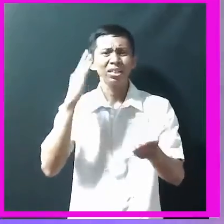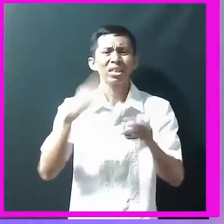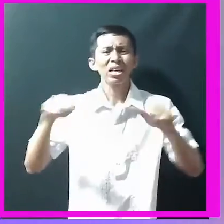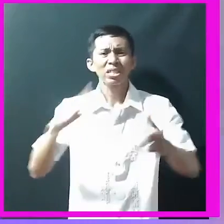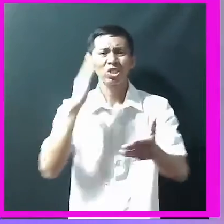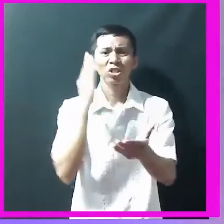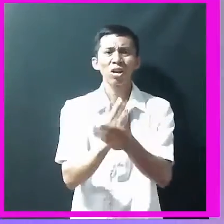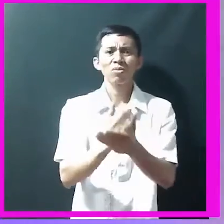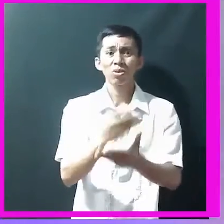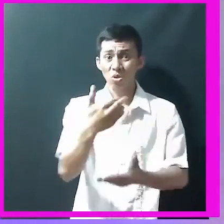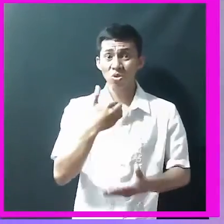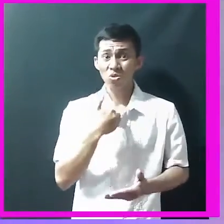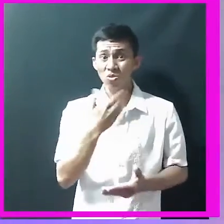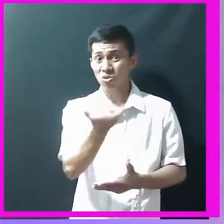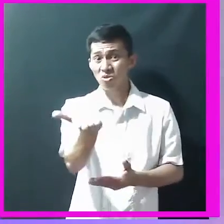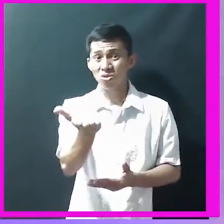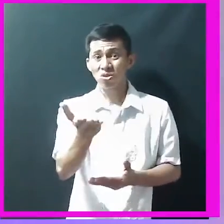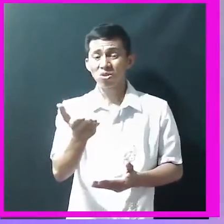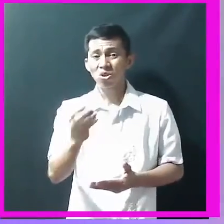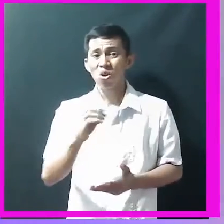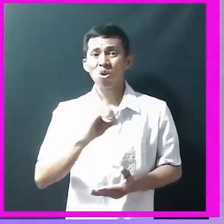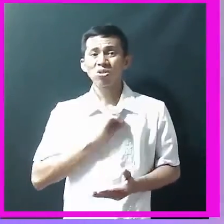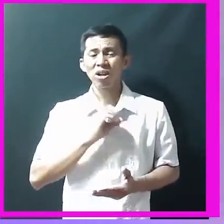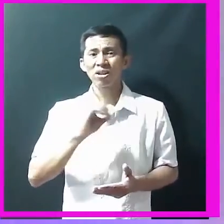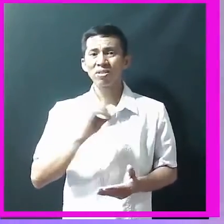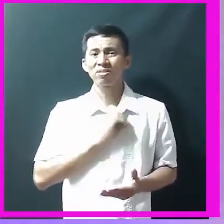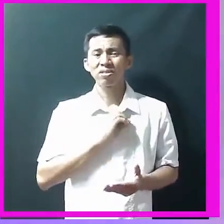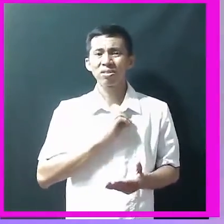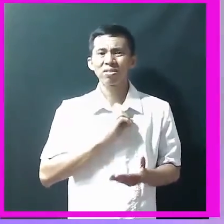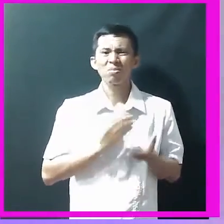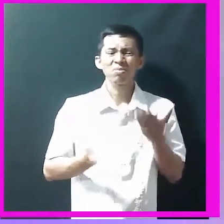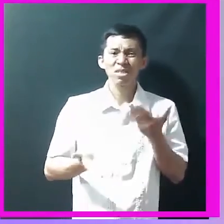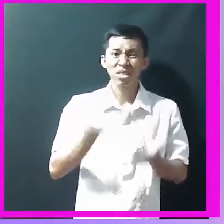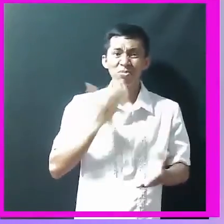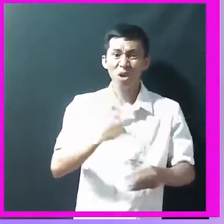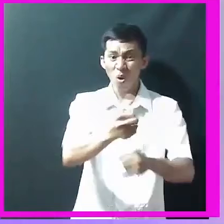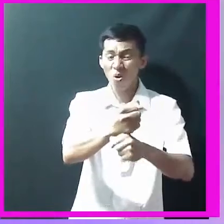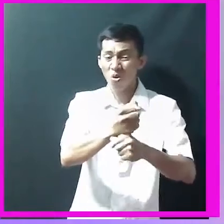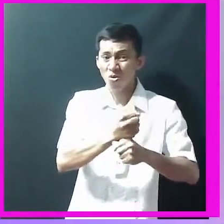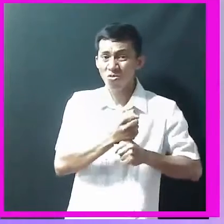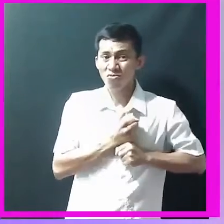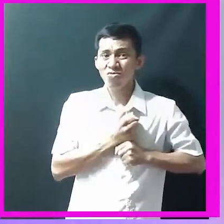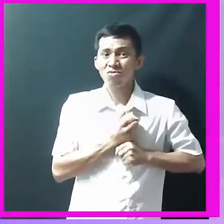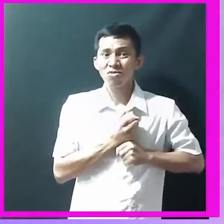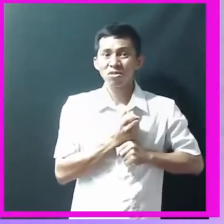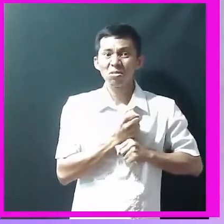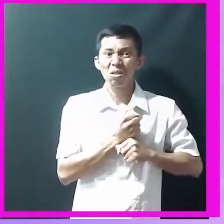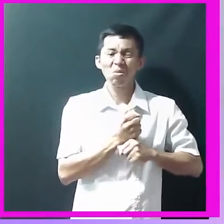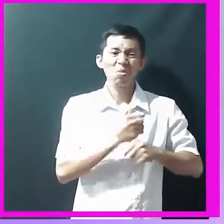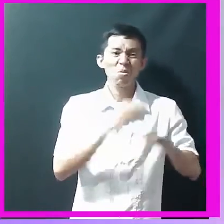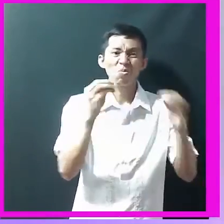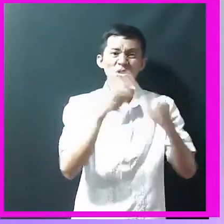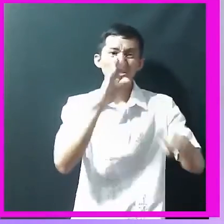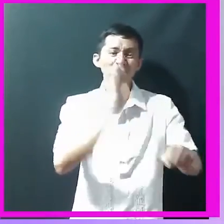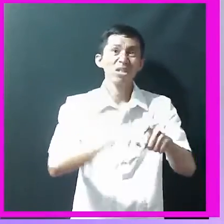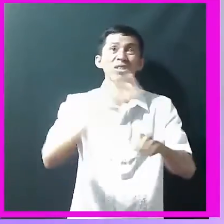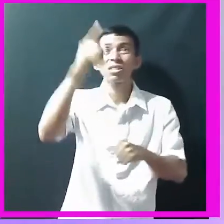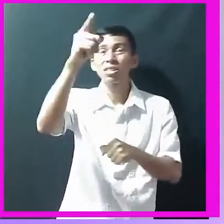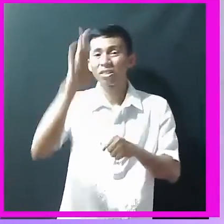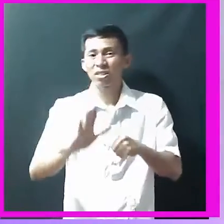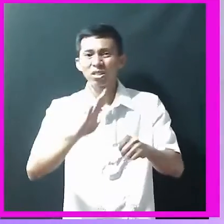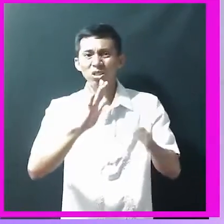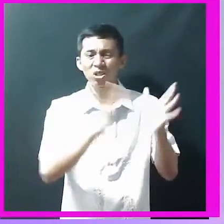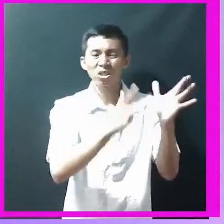yourself? Is it something imo ang gi pa believe more than God, more than